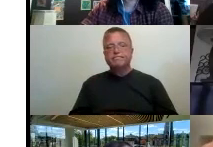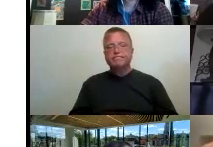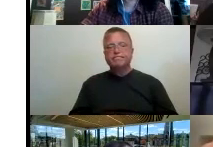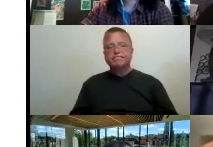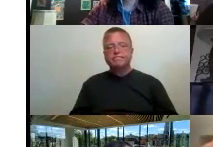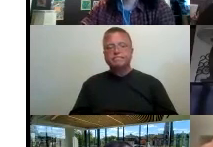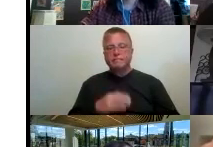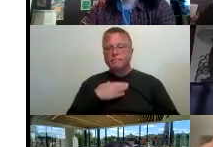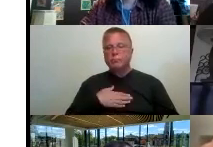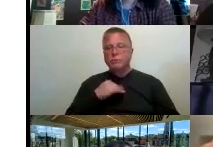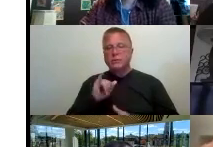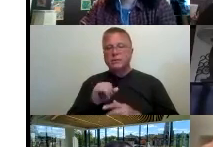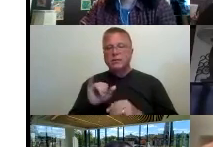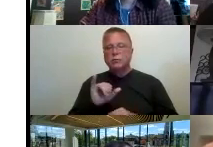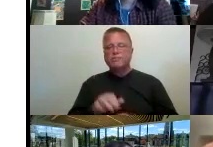Appreciate that too.